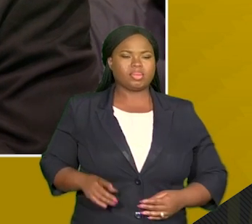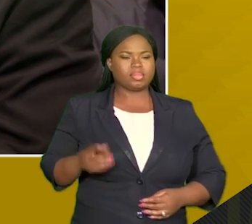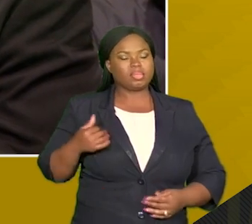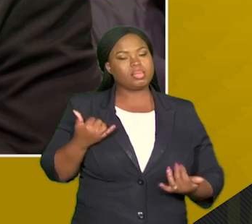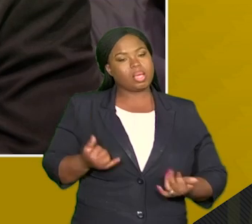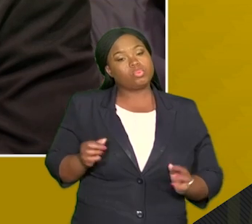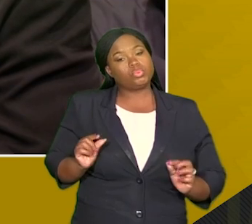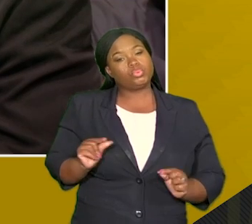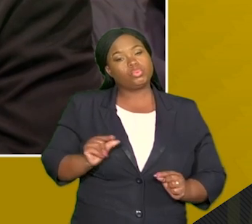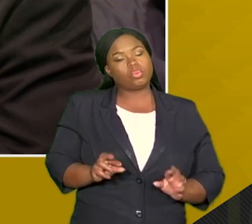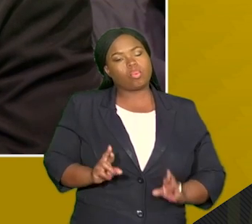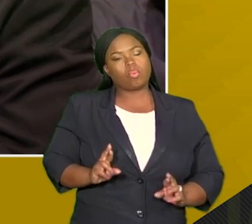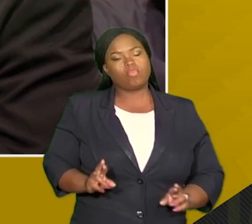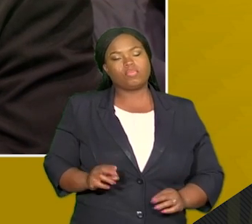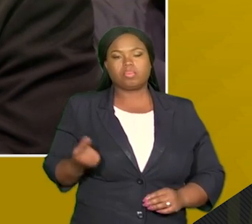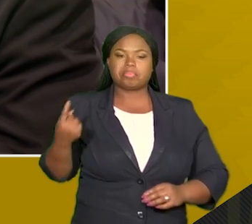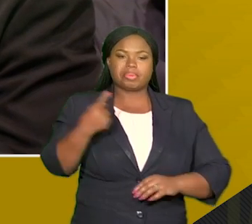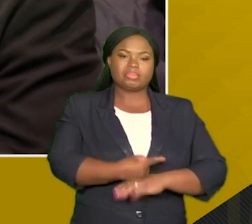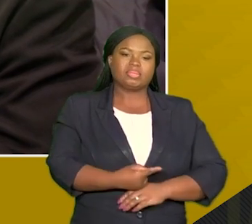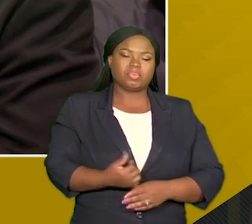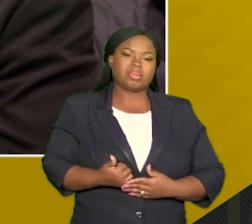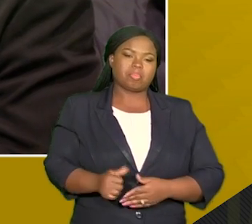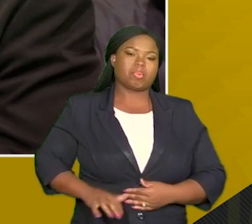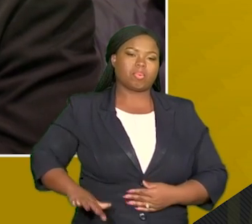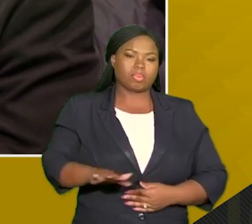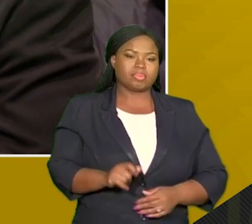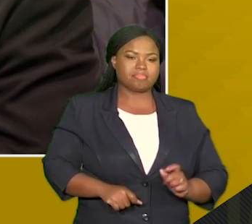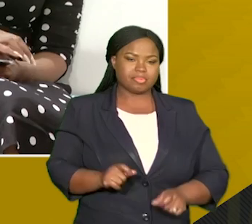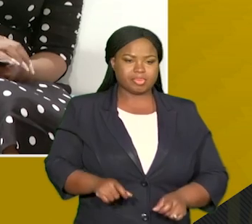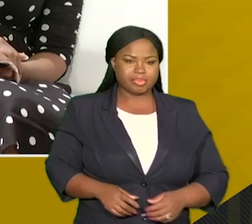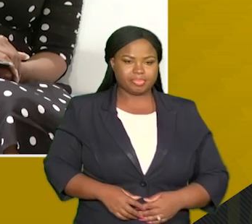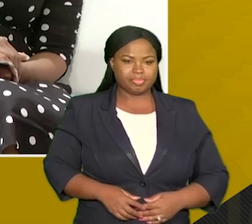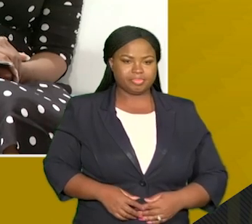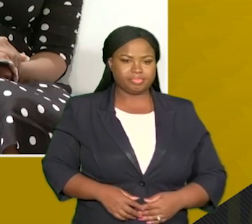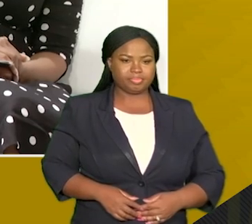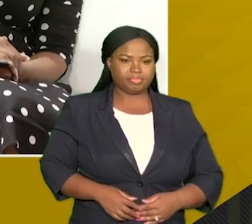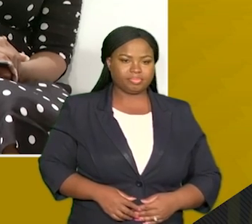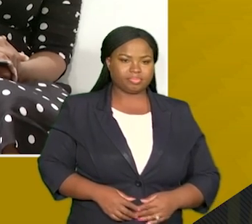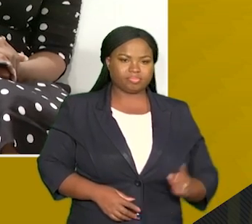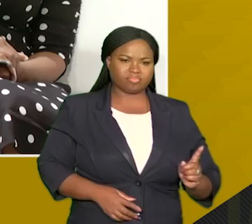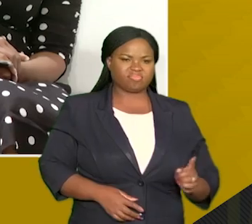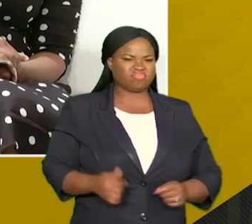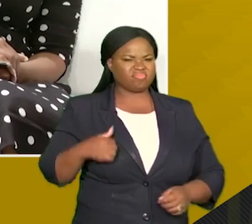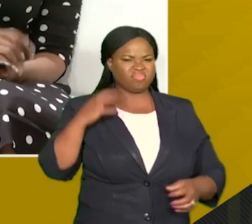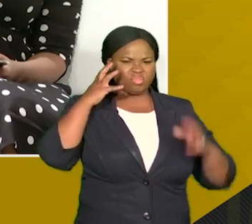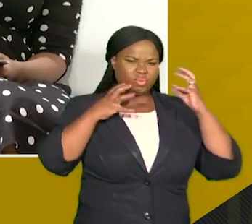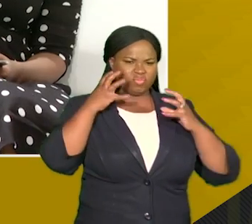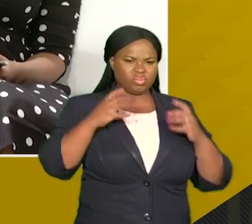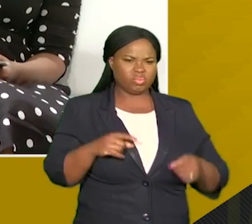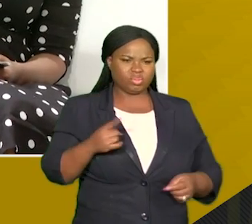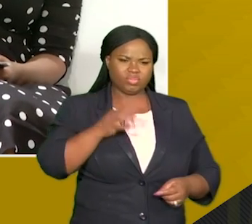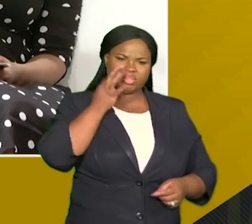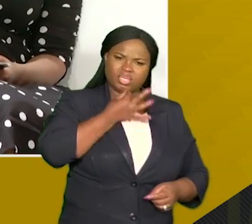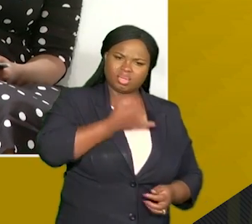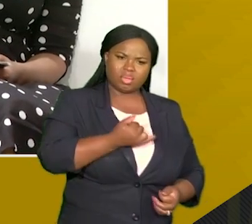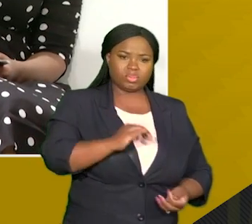towards that. Hopefully, we could one day help everyone. Kathy, I want to jump in there. I'm a bit confused by what you've just